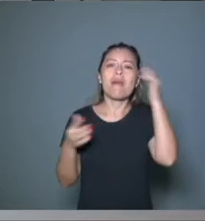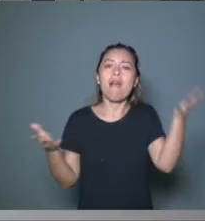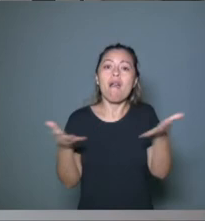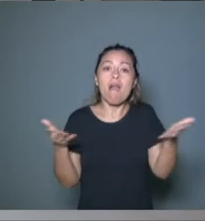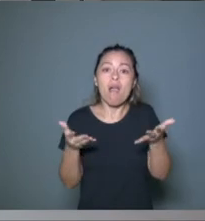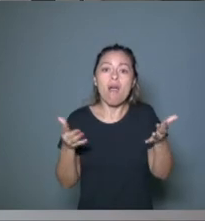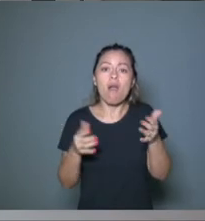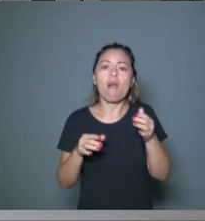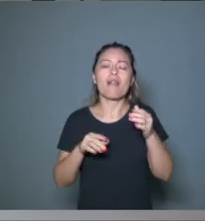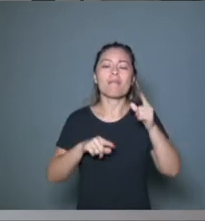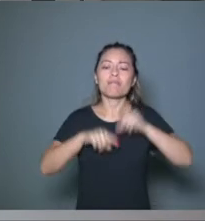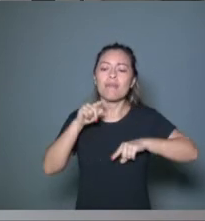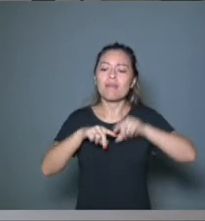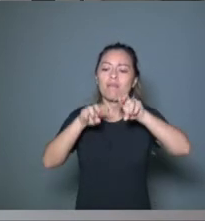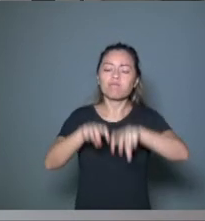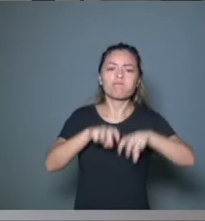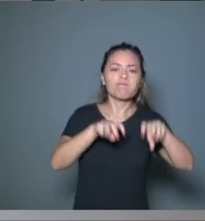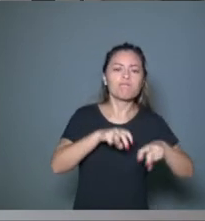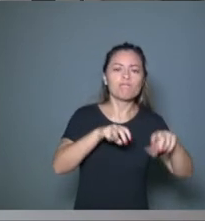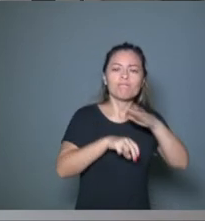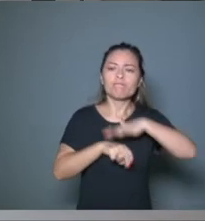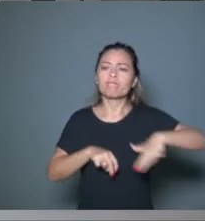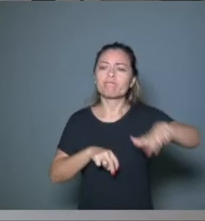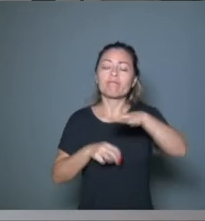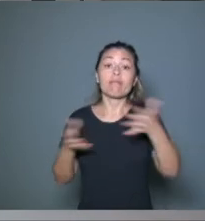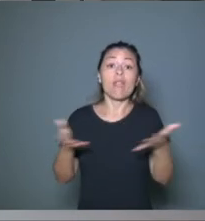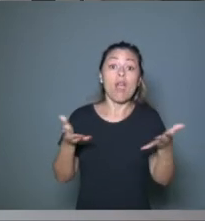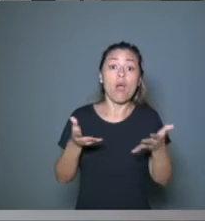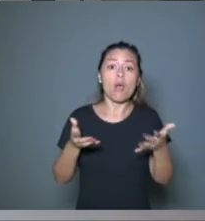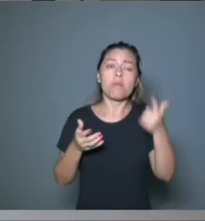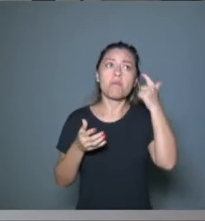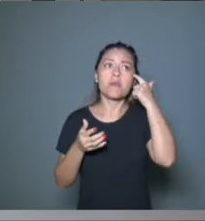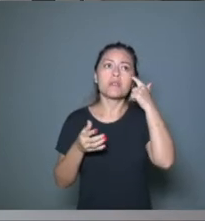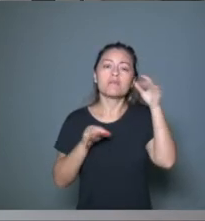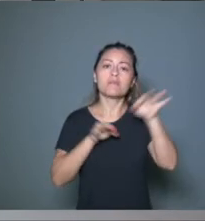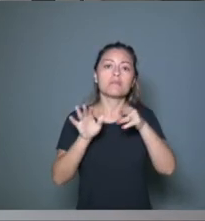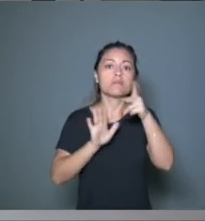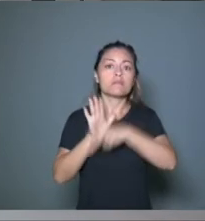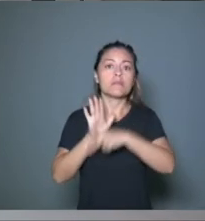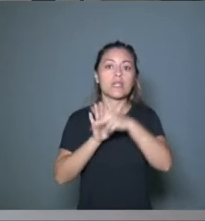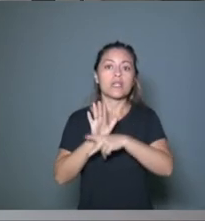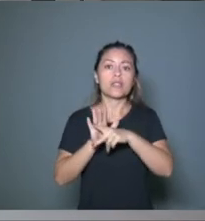availability of ag chemicals? And when you look at inputs in general,